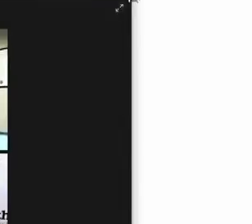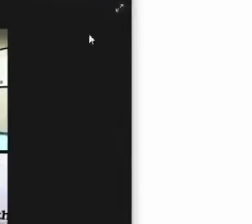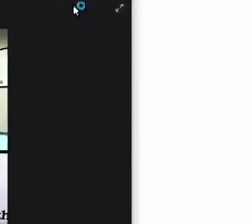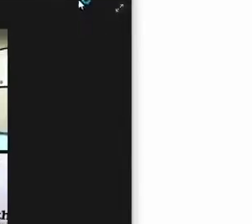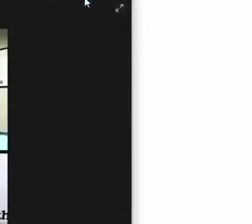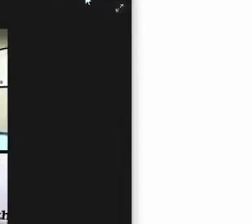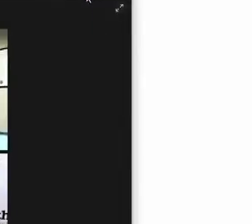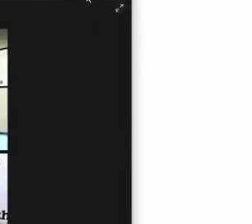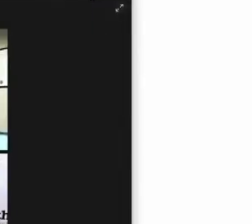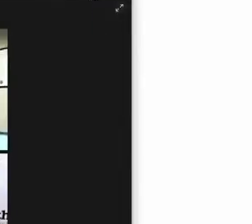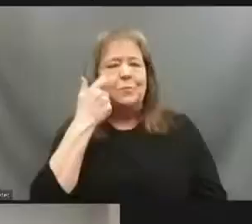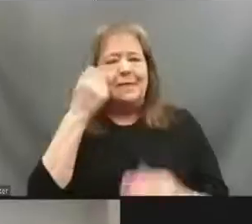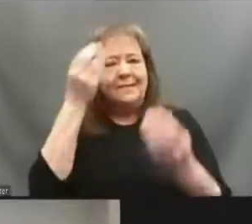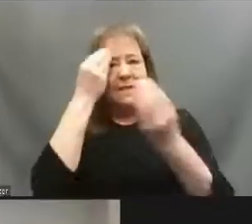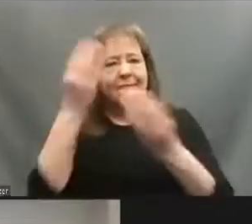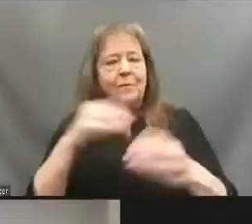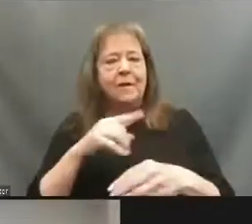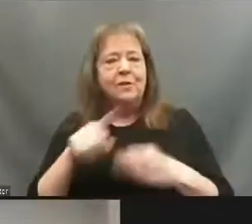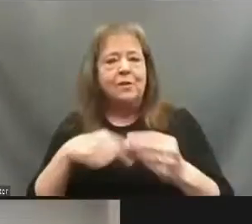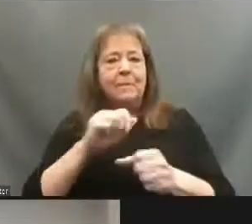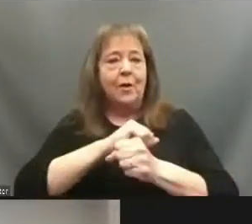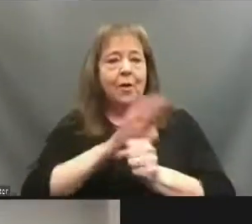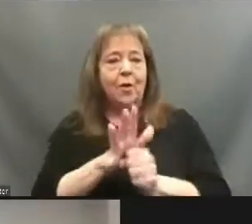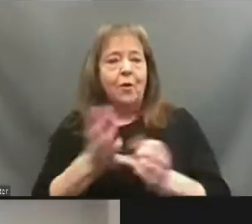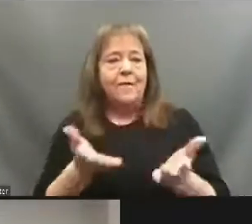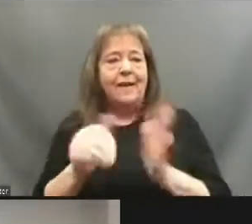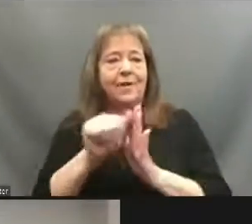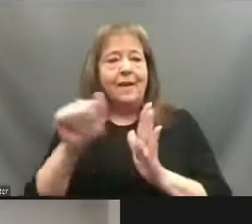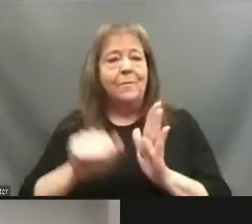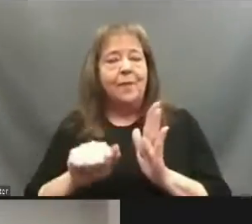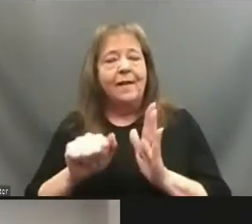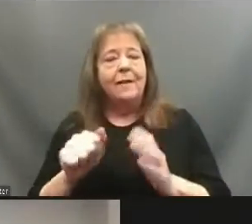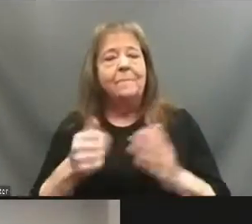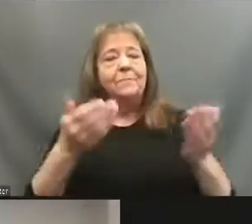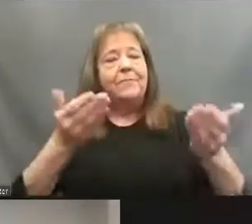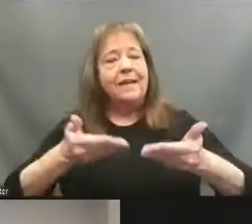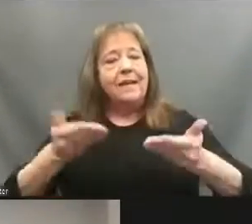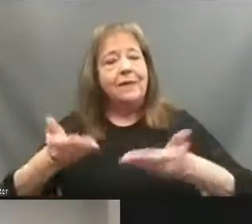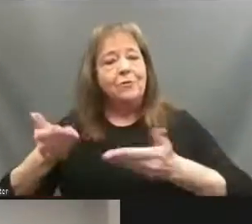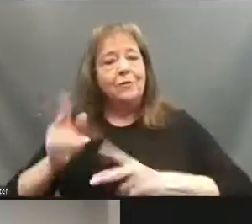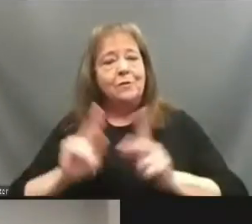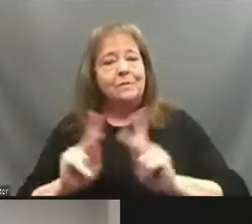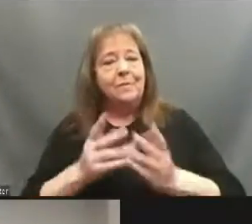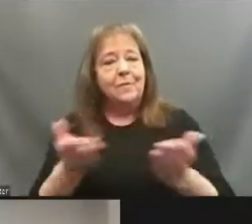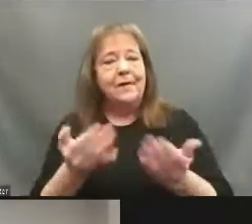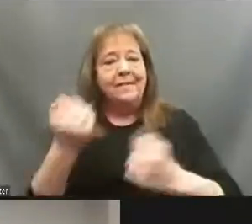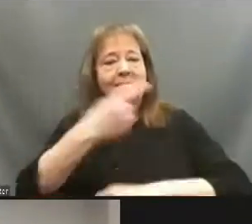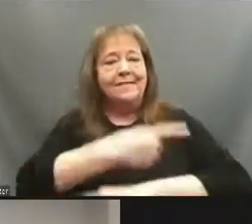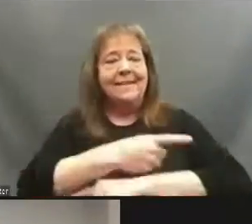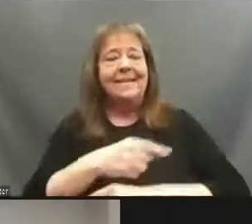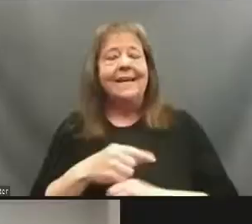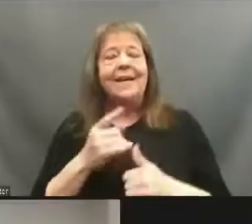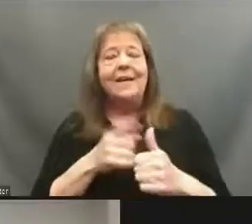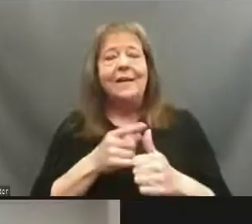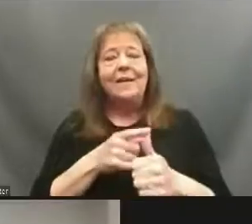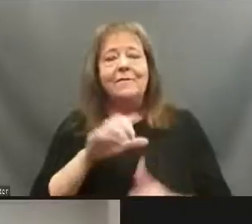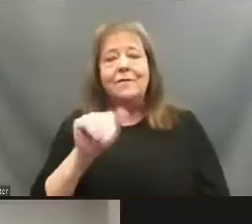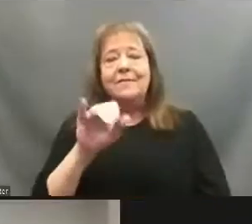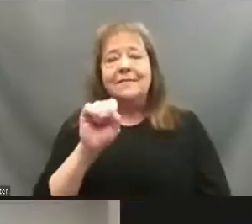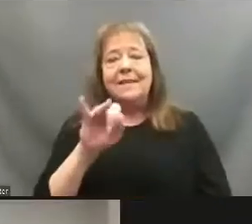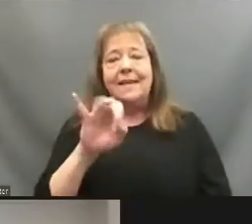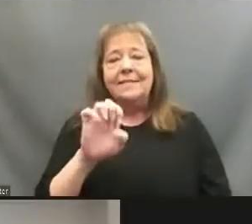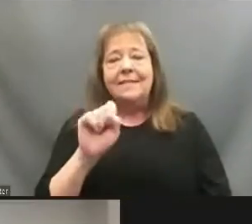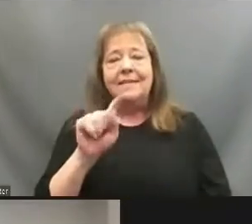COVID-19 Recording in information for the progress. Amarillo community. Let me go ahead and introduce who's on our panel today. We're joined by Casey Stoughton,